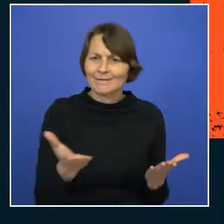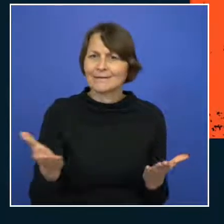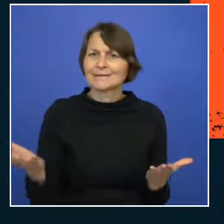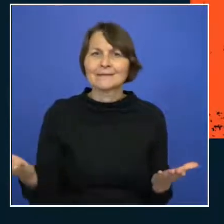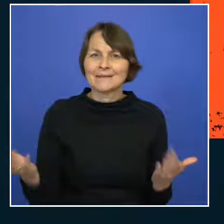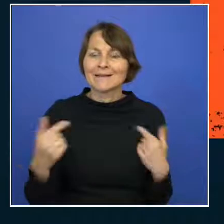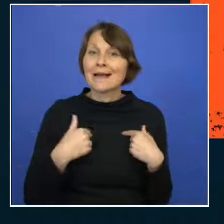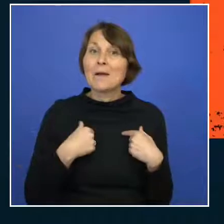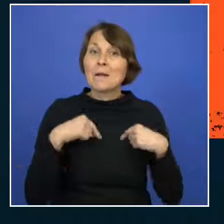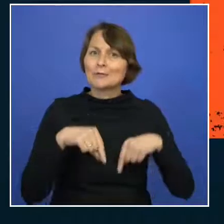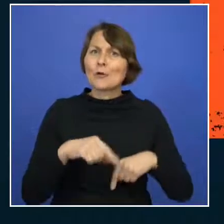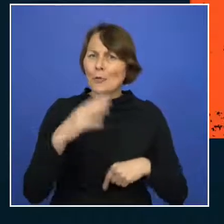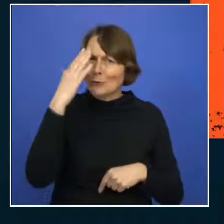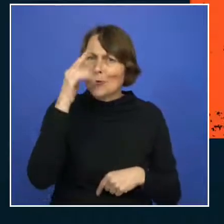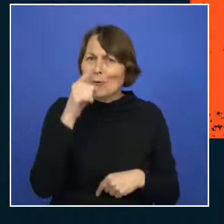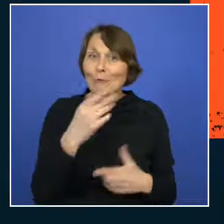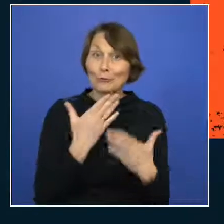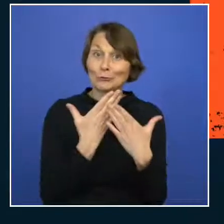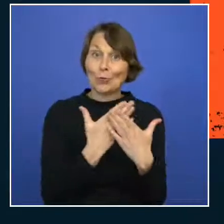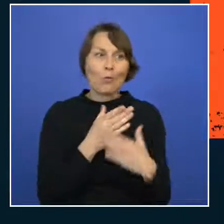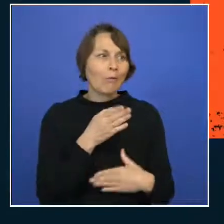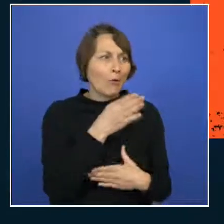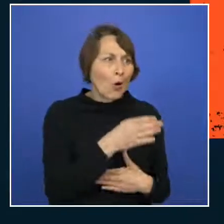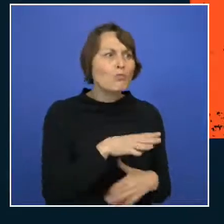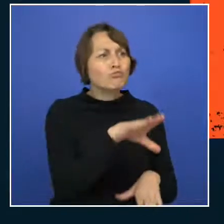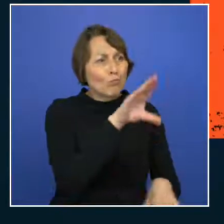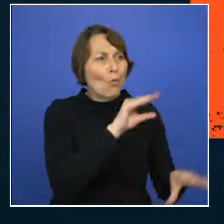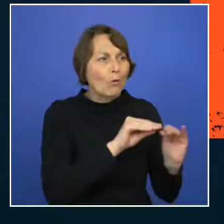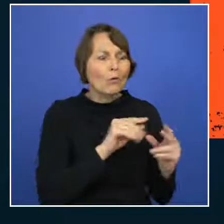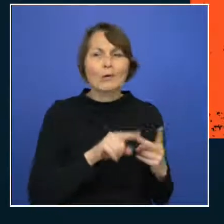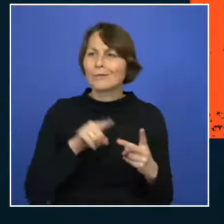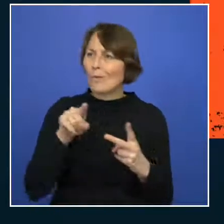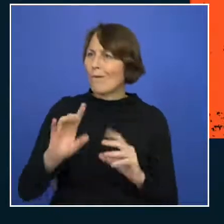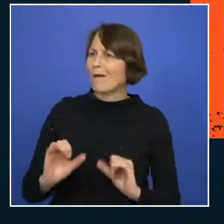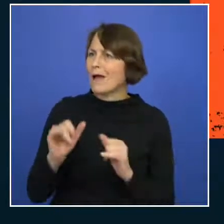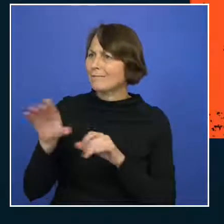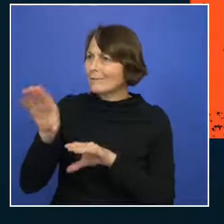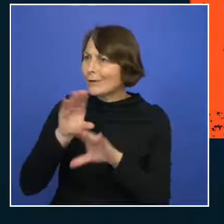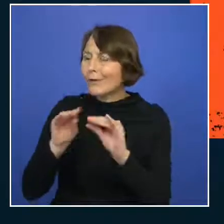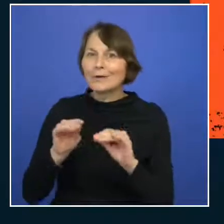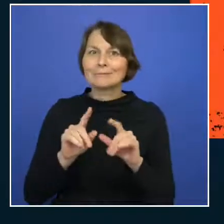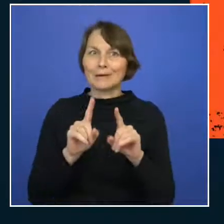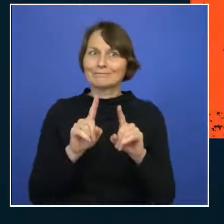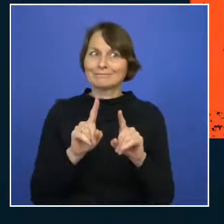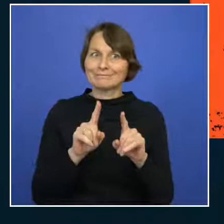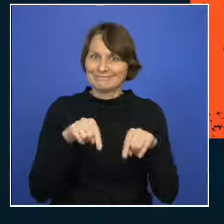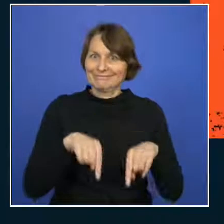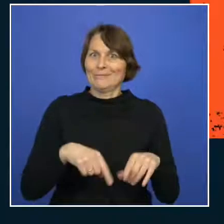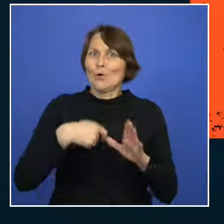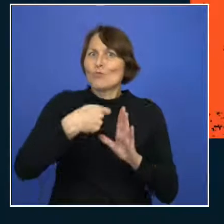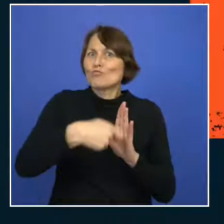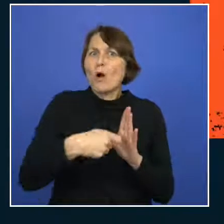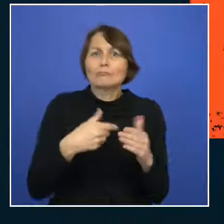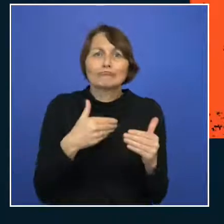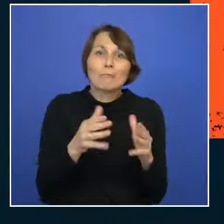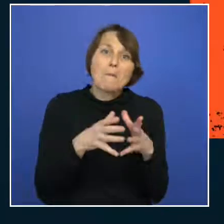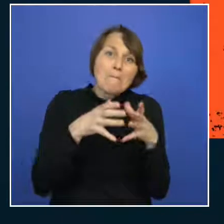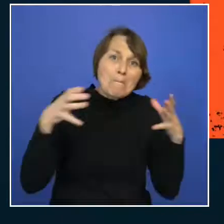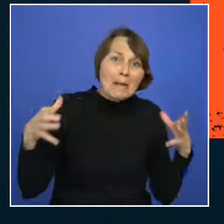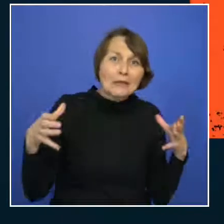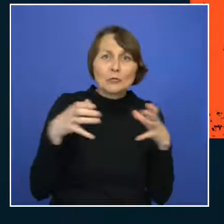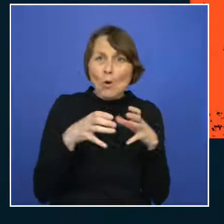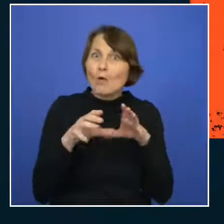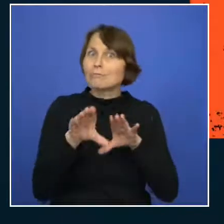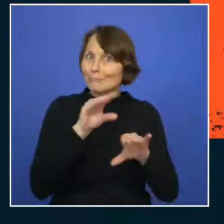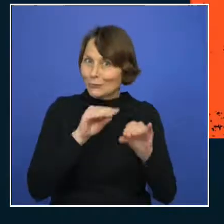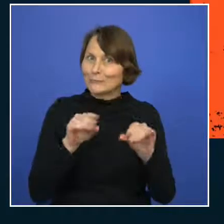learn lessons. We also learn lessons from our projects, regardless if it's small project, big project, simple project,